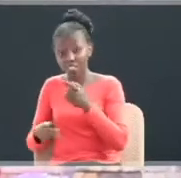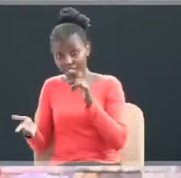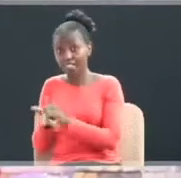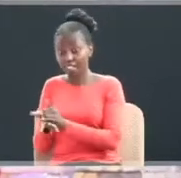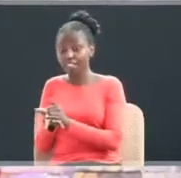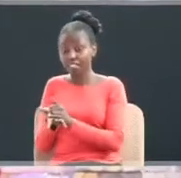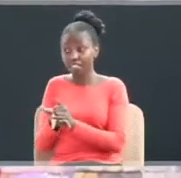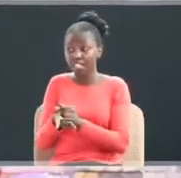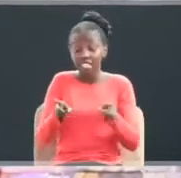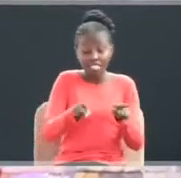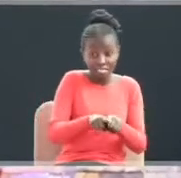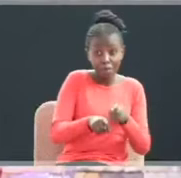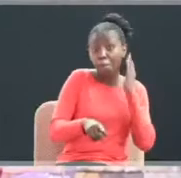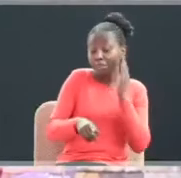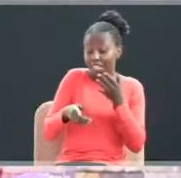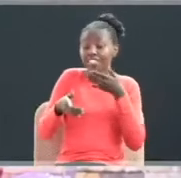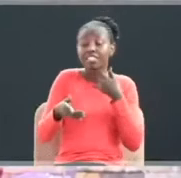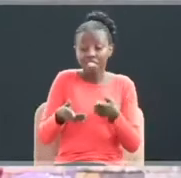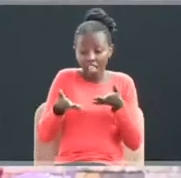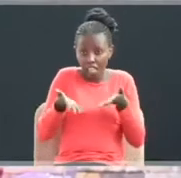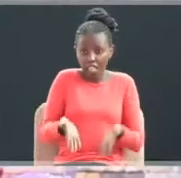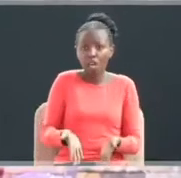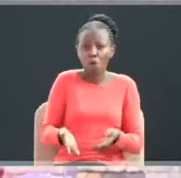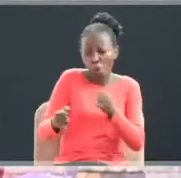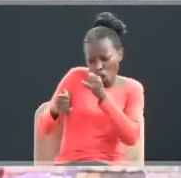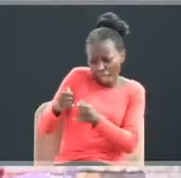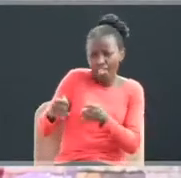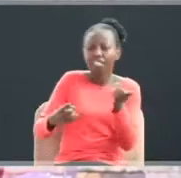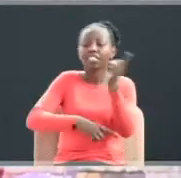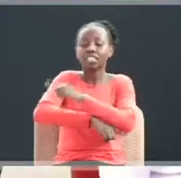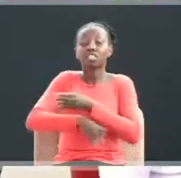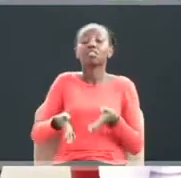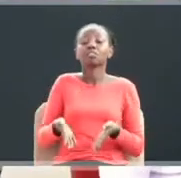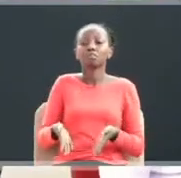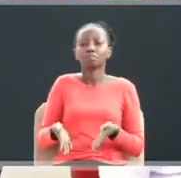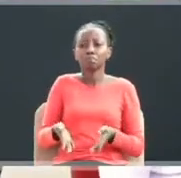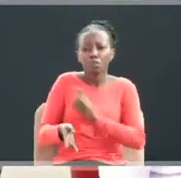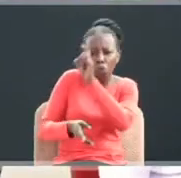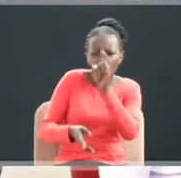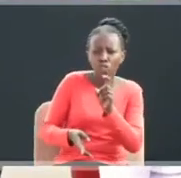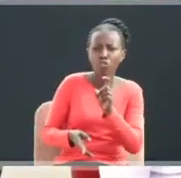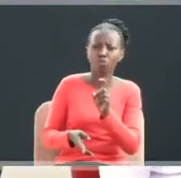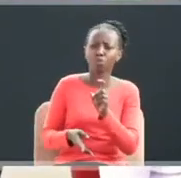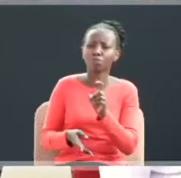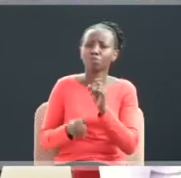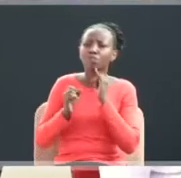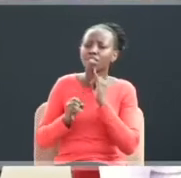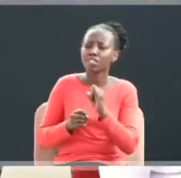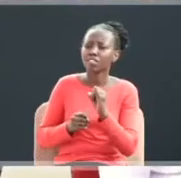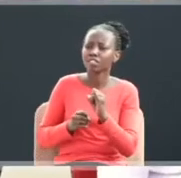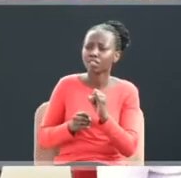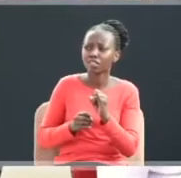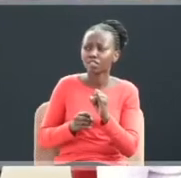ule. Na sasa tena anarudia wakati wa mwisho umewadia. The question is that you and